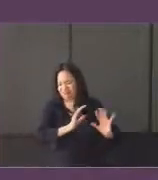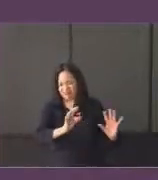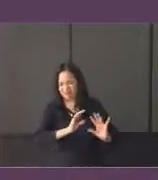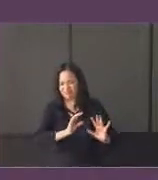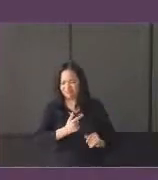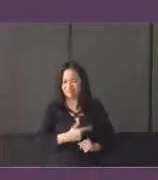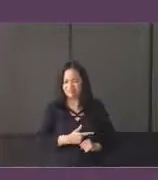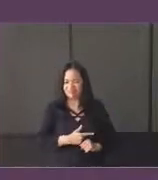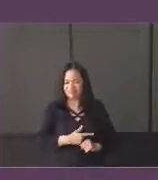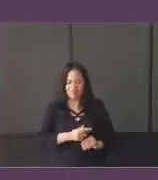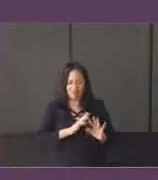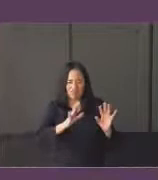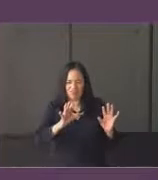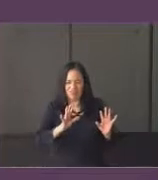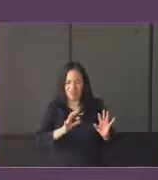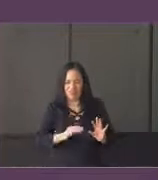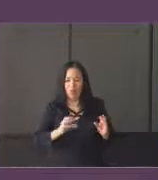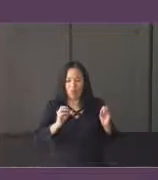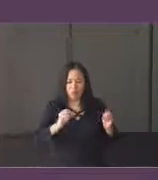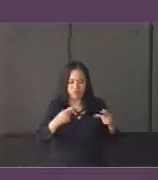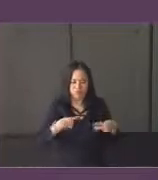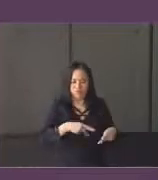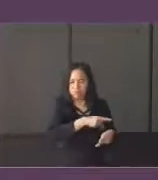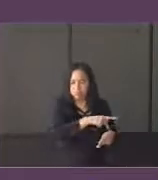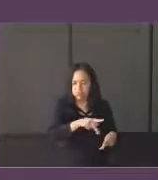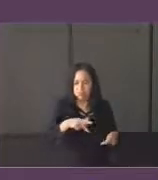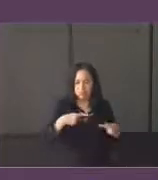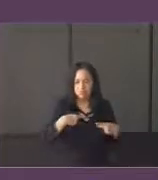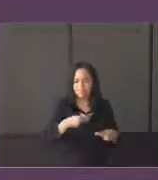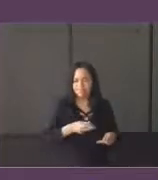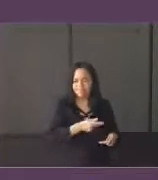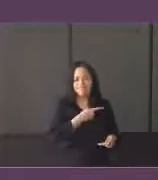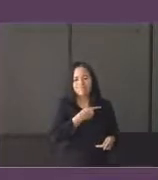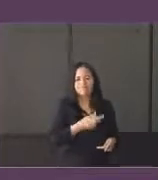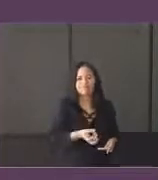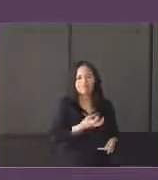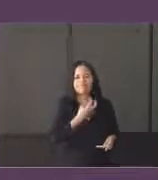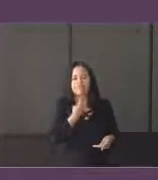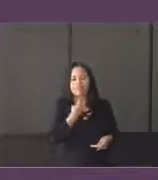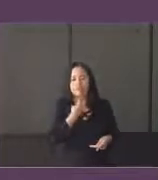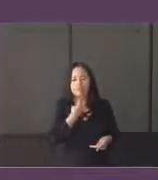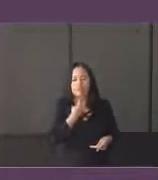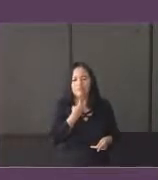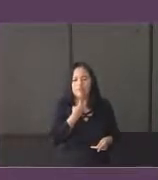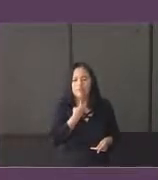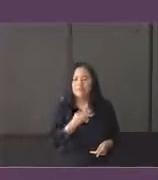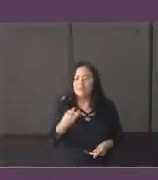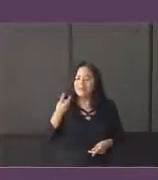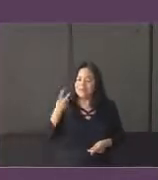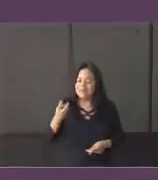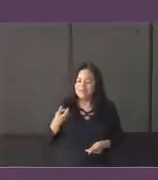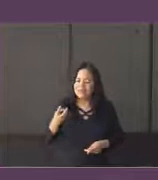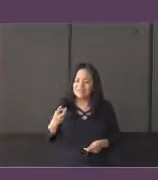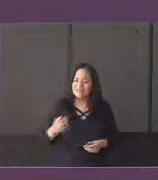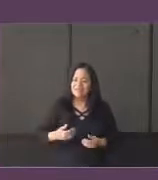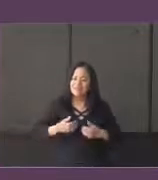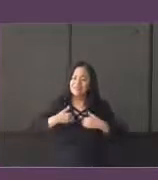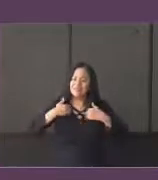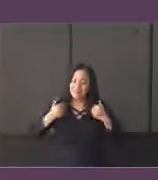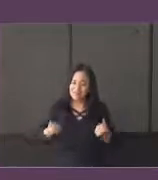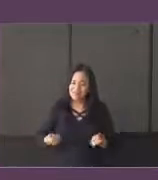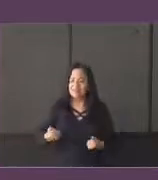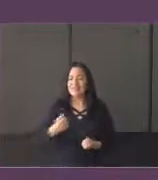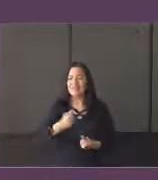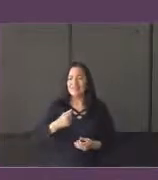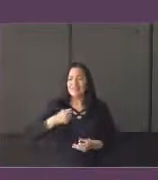towards people in conditions of poverty or extreme vulnerability. And to